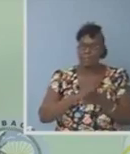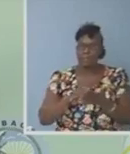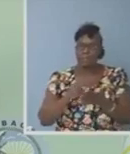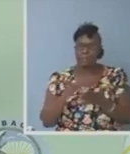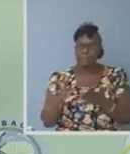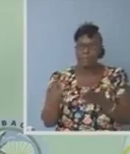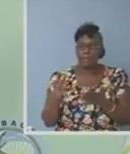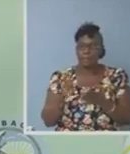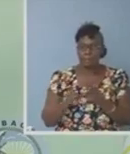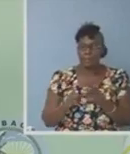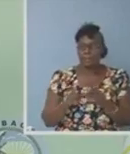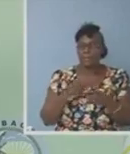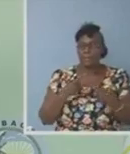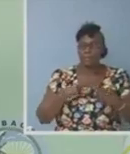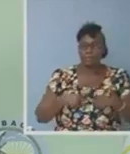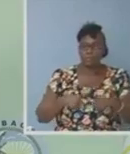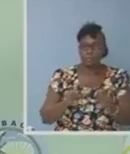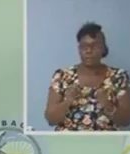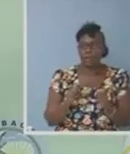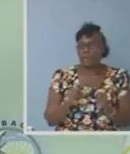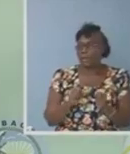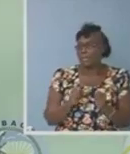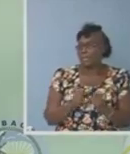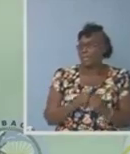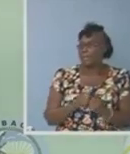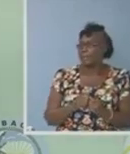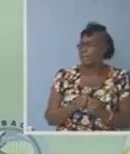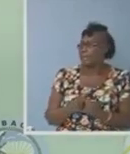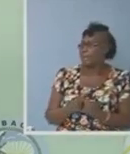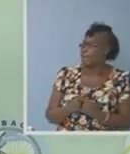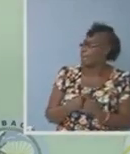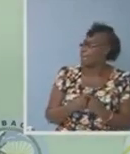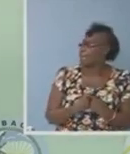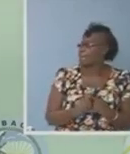trying to do is to facilitate or